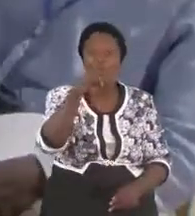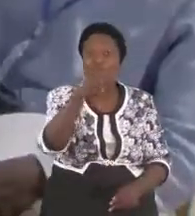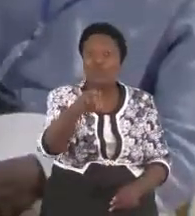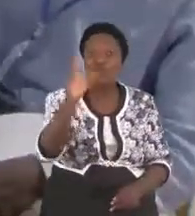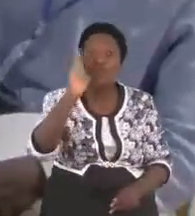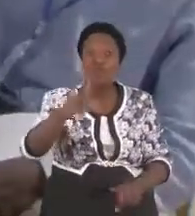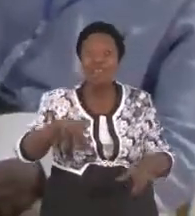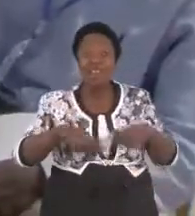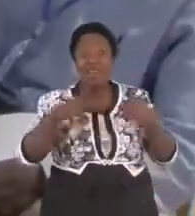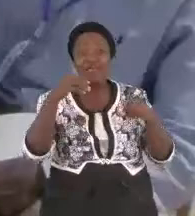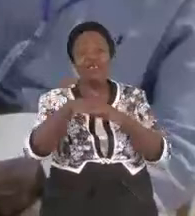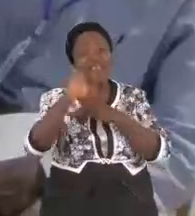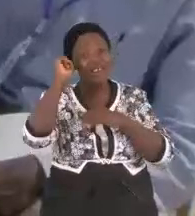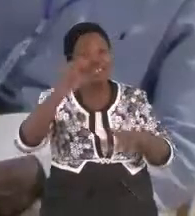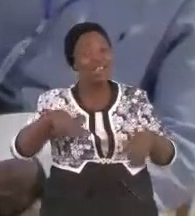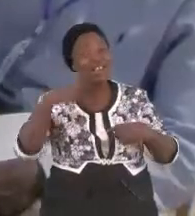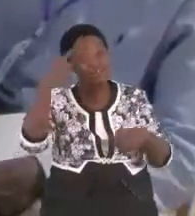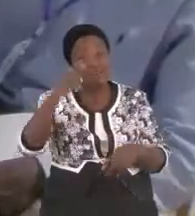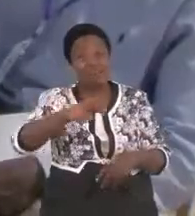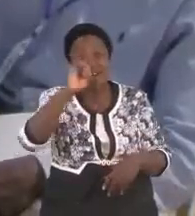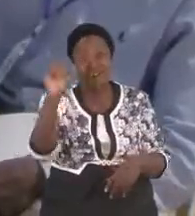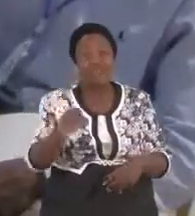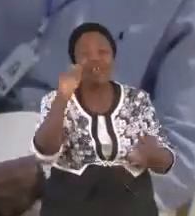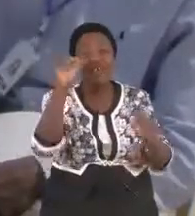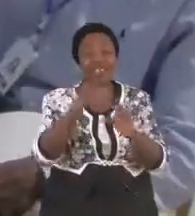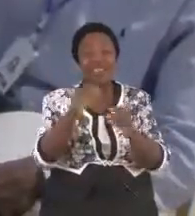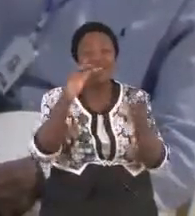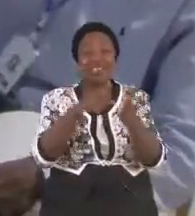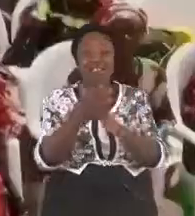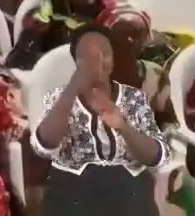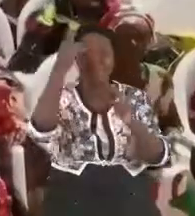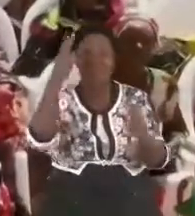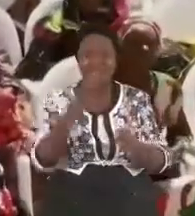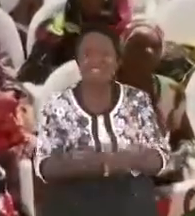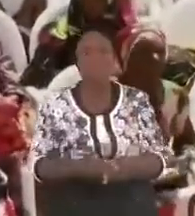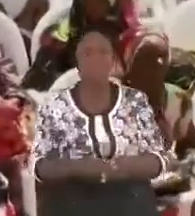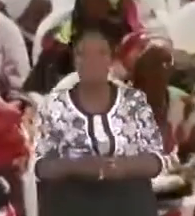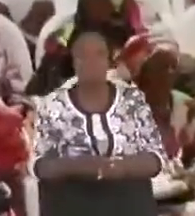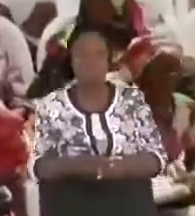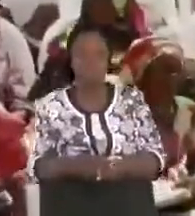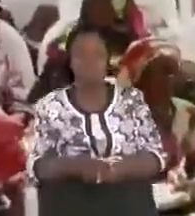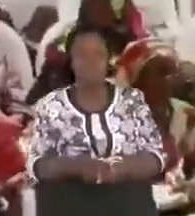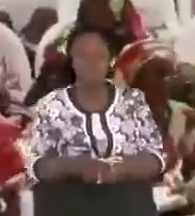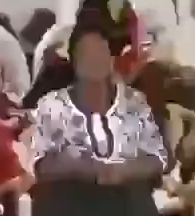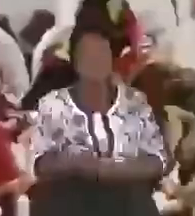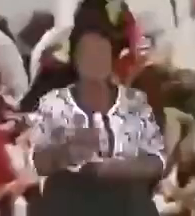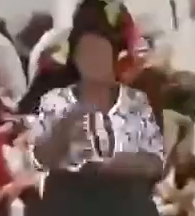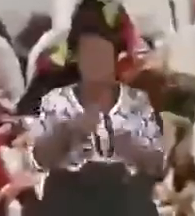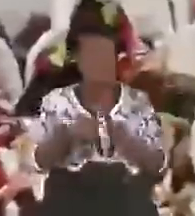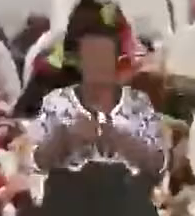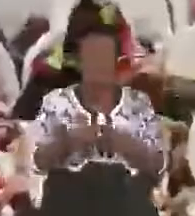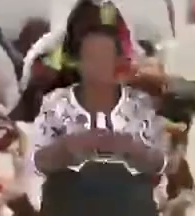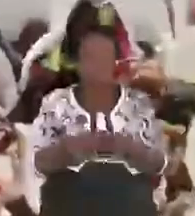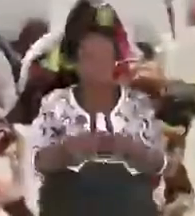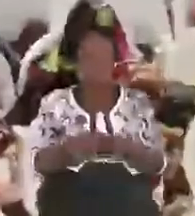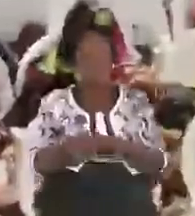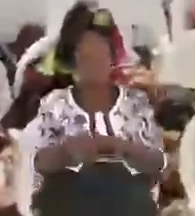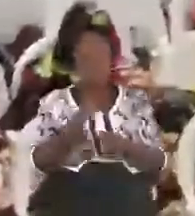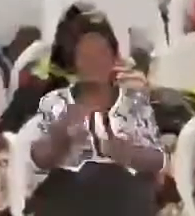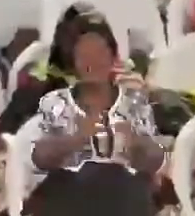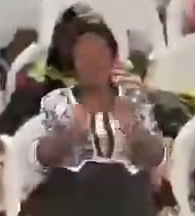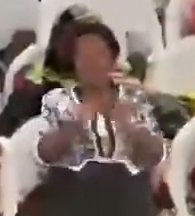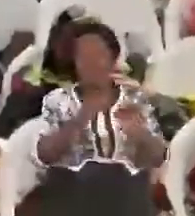his life forever in Jesus' name. And then he clears it for us. He tells